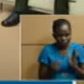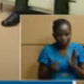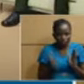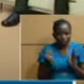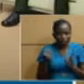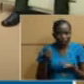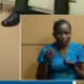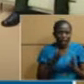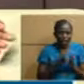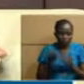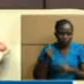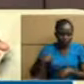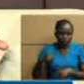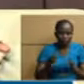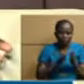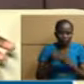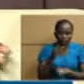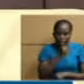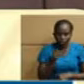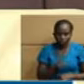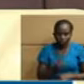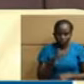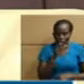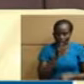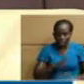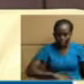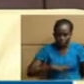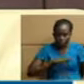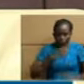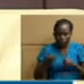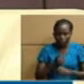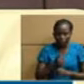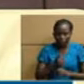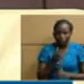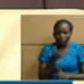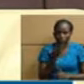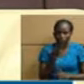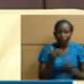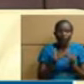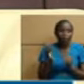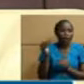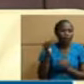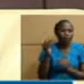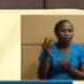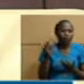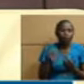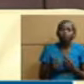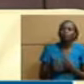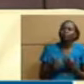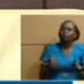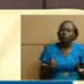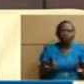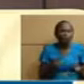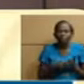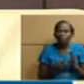qualified access, age benefit, age access is 55 years and above. Yes, we've